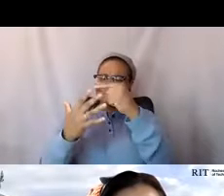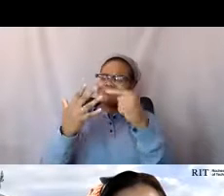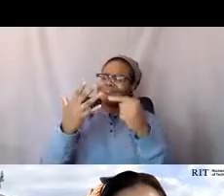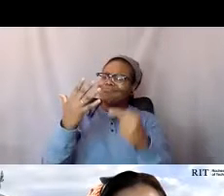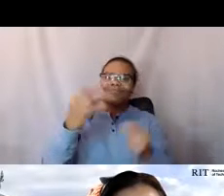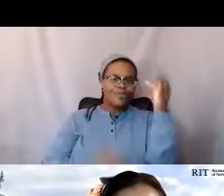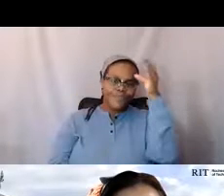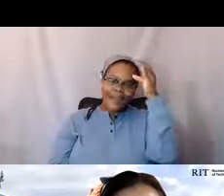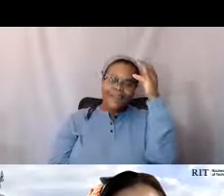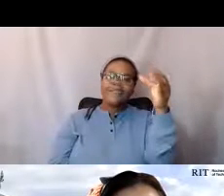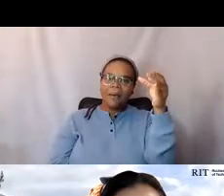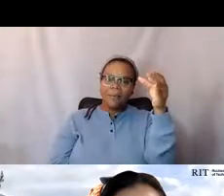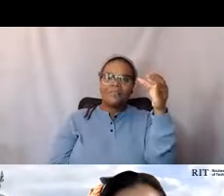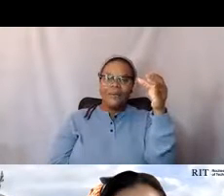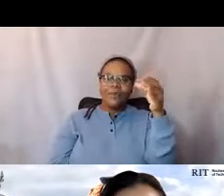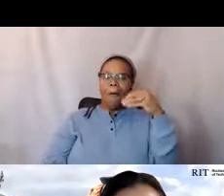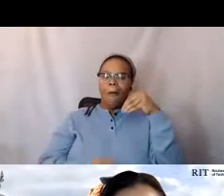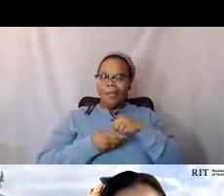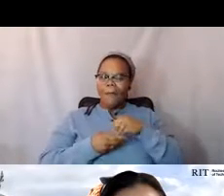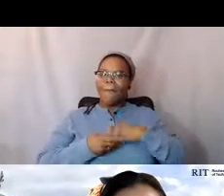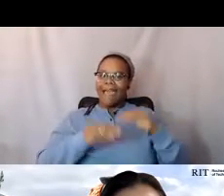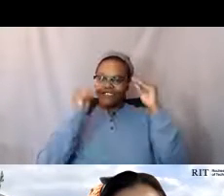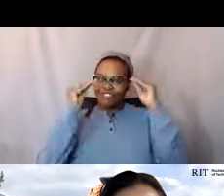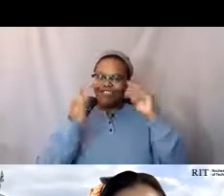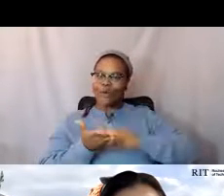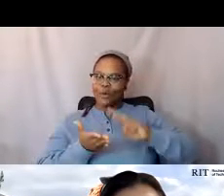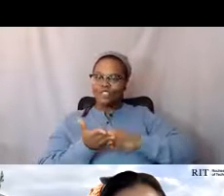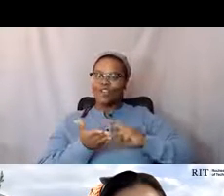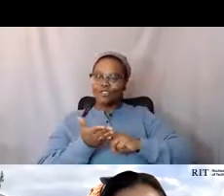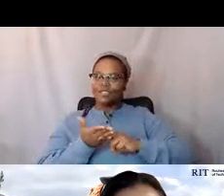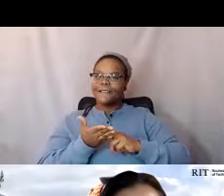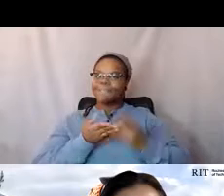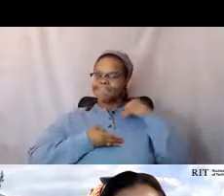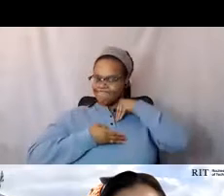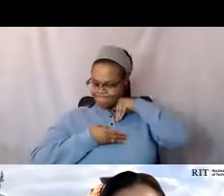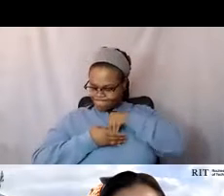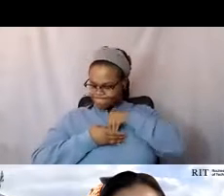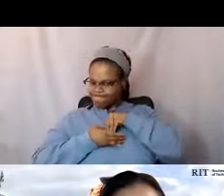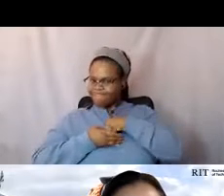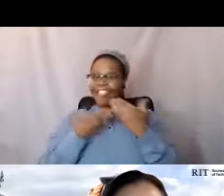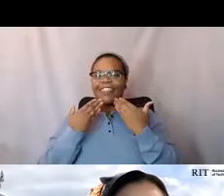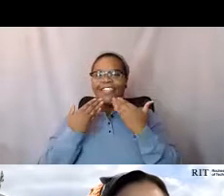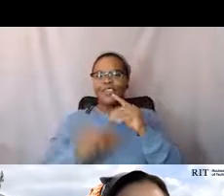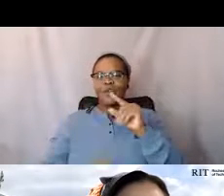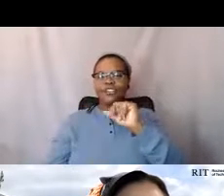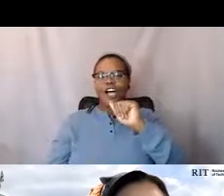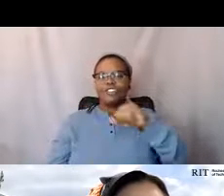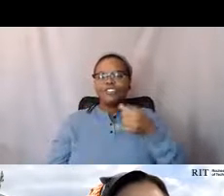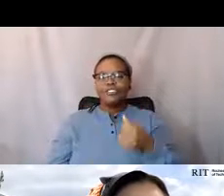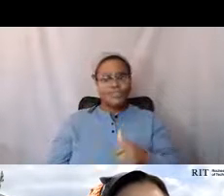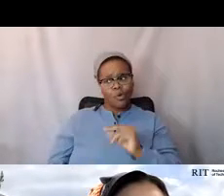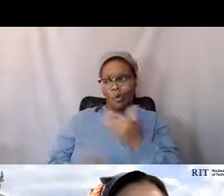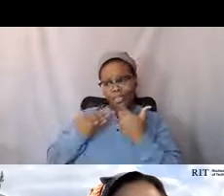concepts, both in my teaching and my research, are deeply ingrained. Thank you, Taj. Yep, that. Yeah, thank you. Appreciate